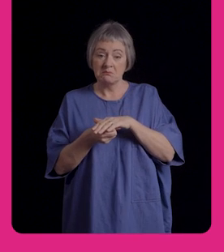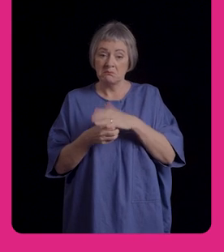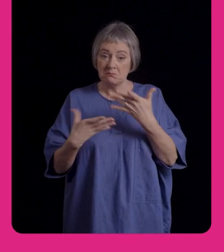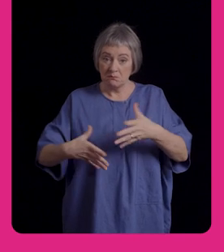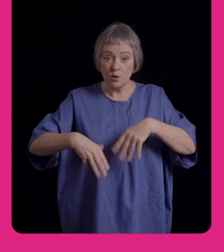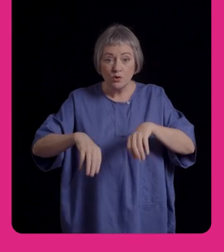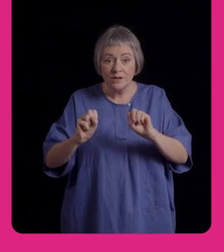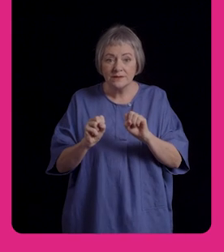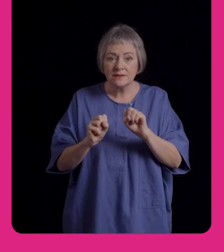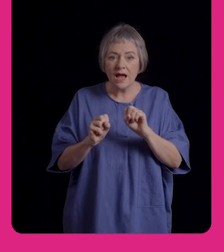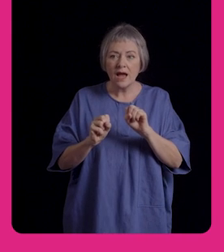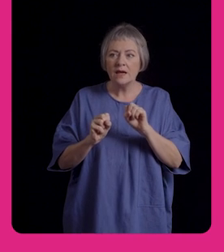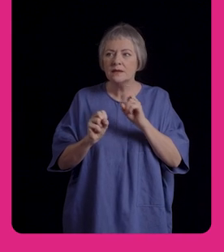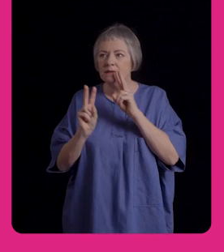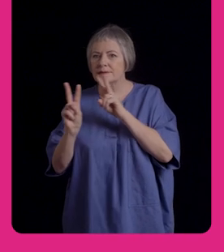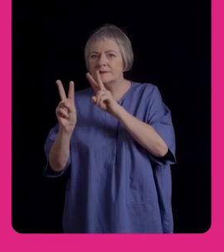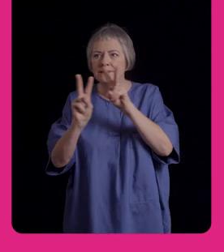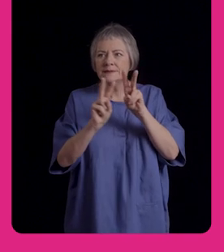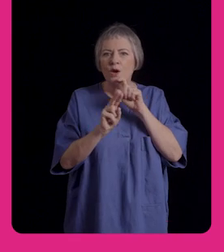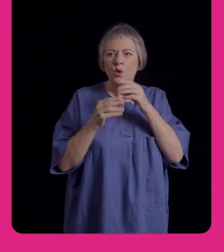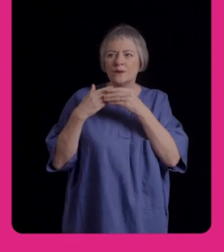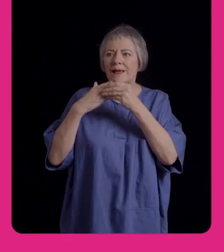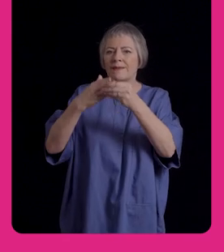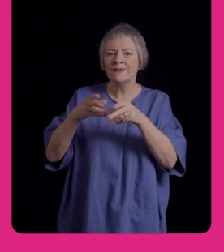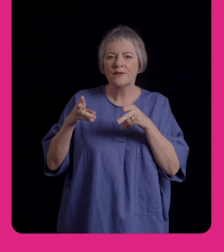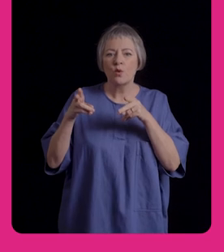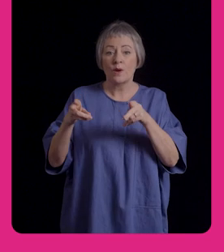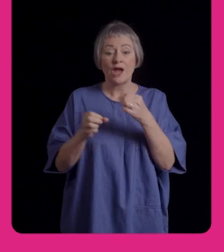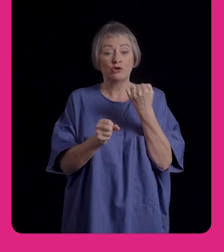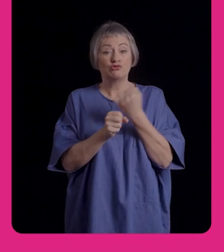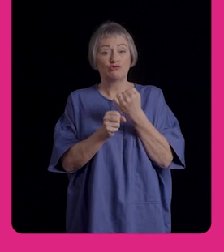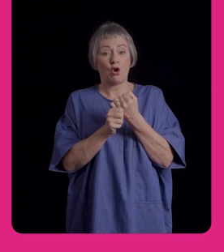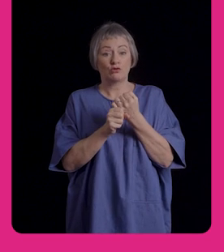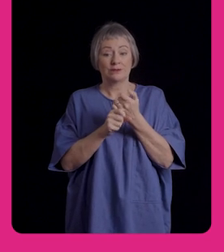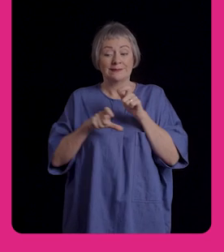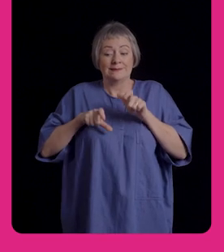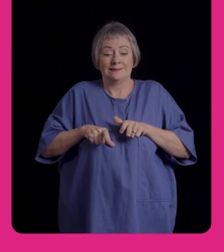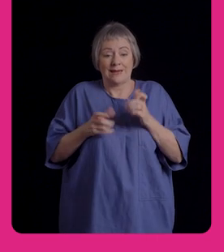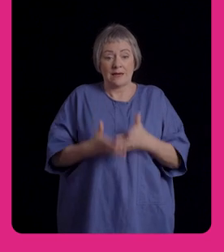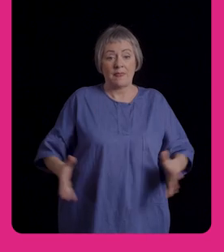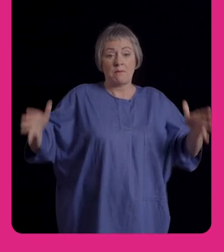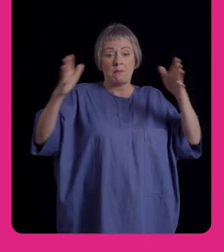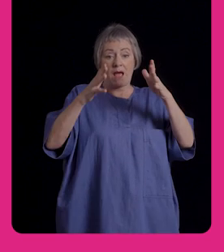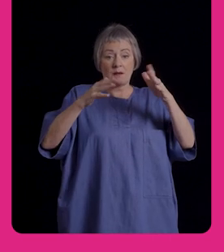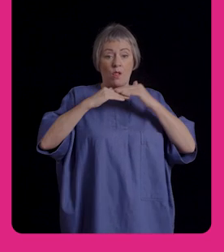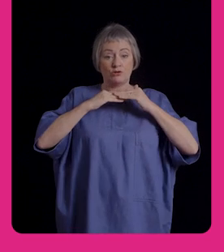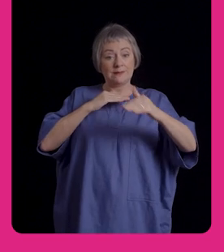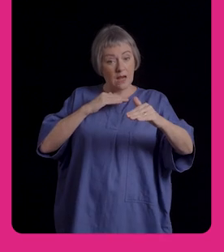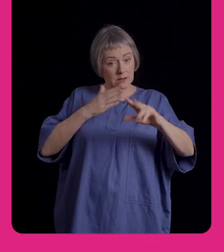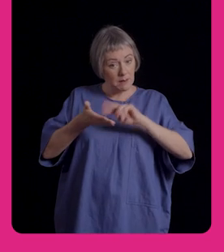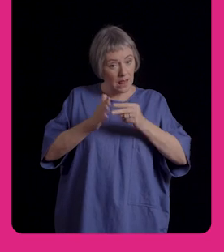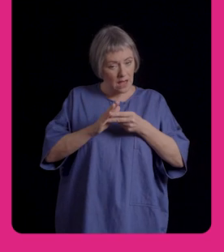Yeah, so do you start sneaking across the deck? Who's like leading the way? Is George remaining in the barrel on deck? Is your